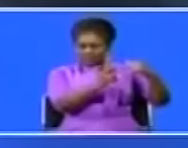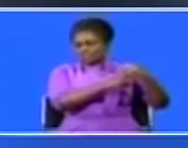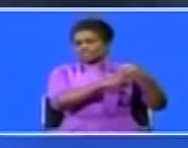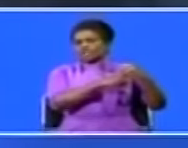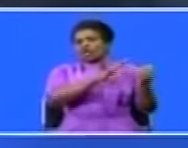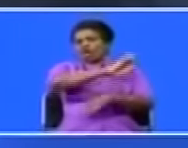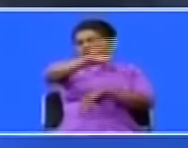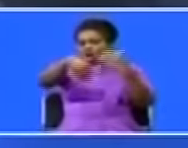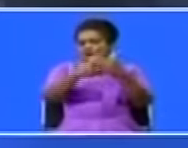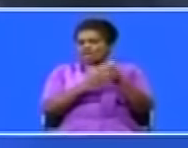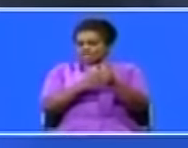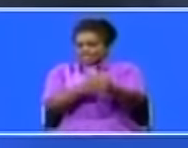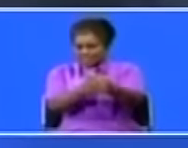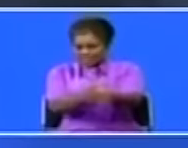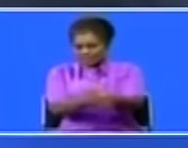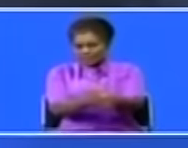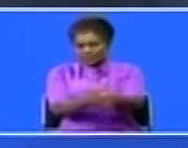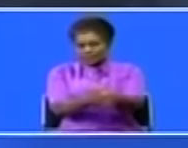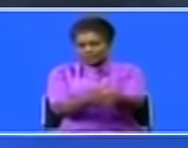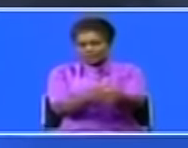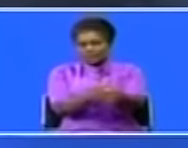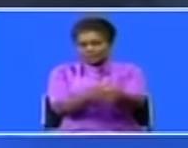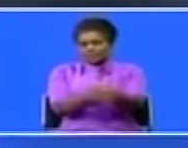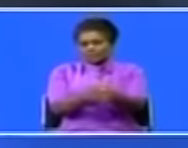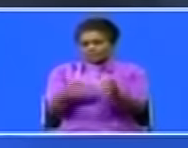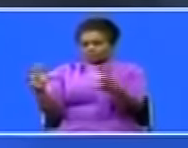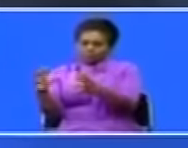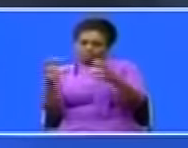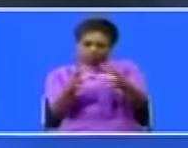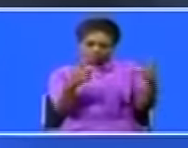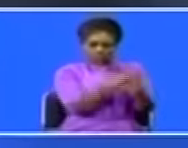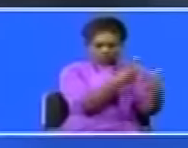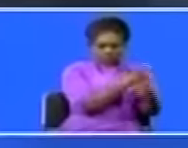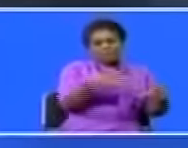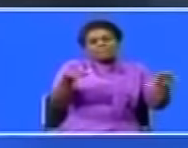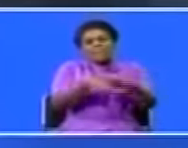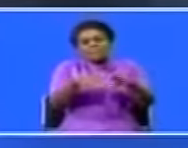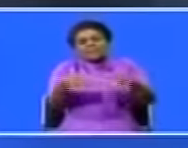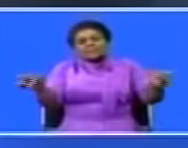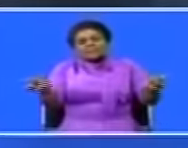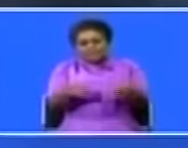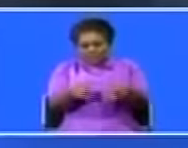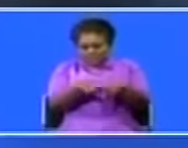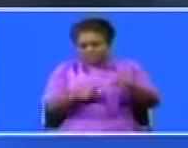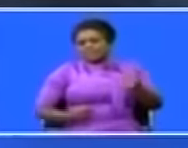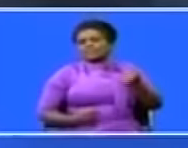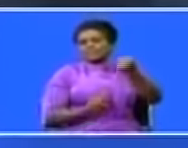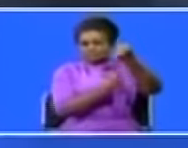2017, all the leaders of this party and their members will